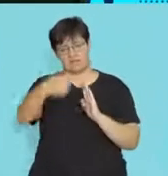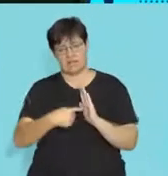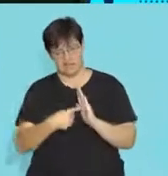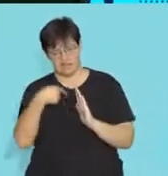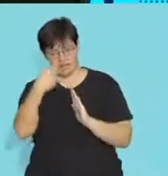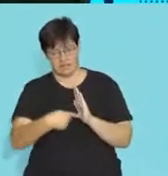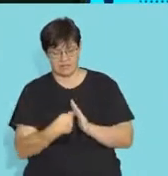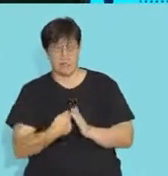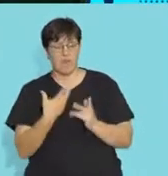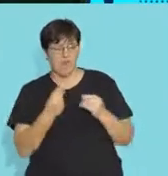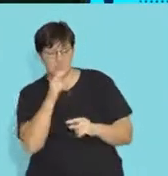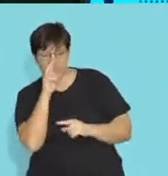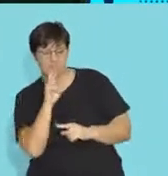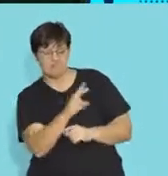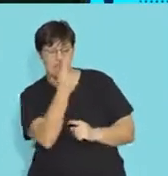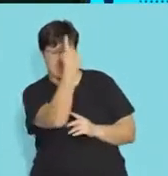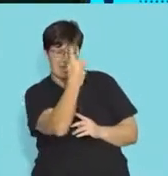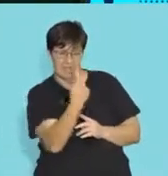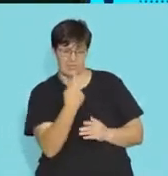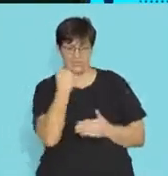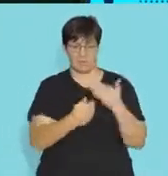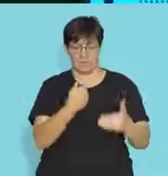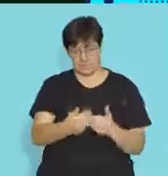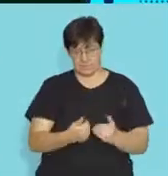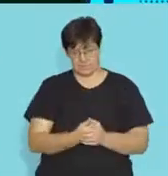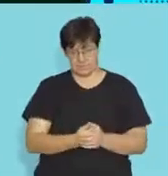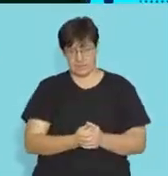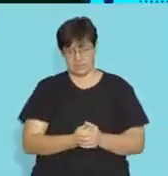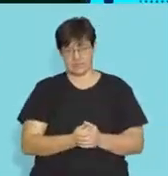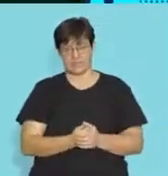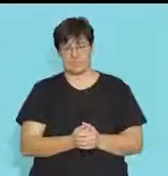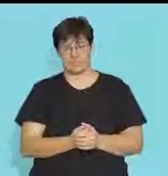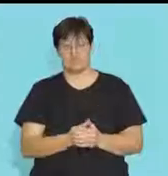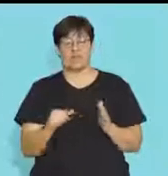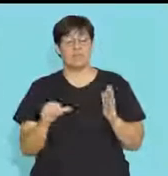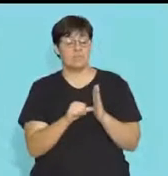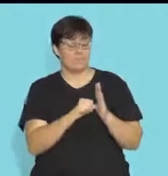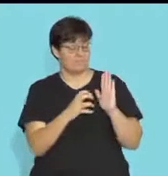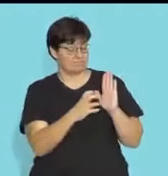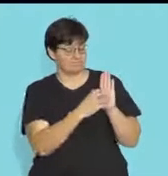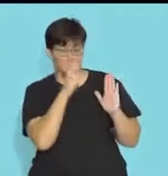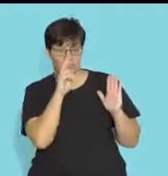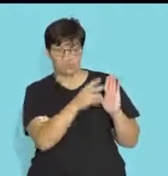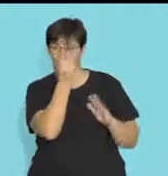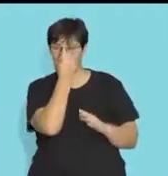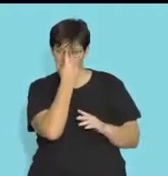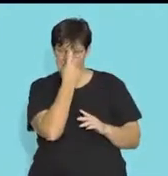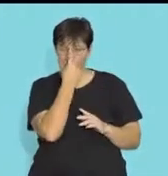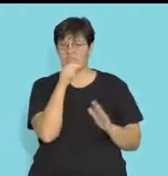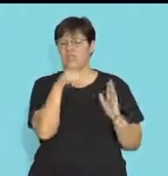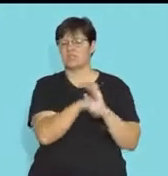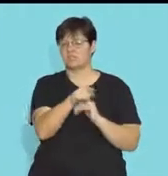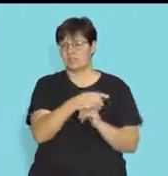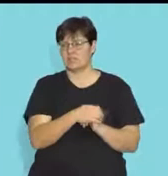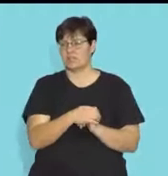cycle. We're going to have to spend some time looking at each of those processes. A very easy diagram to be able to look at to understand